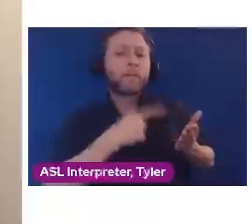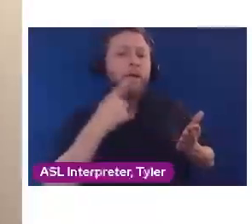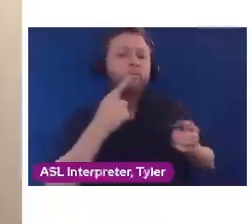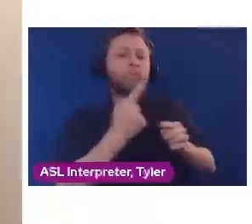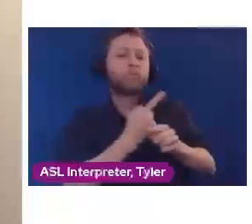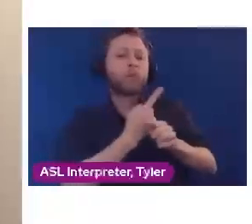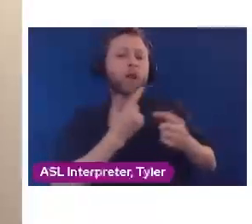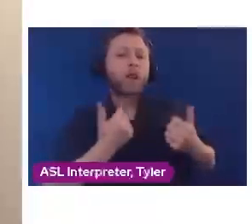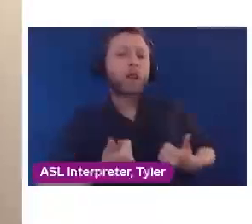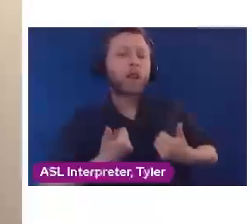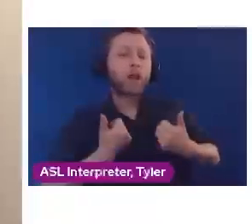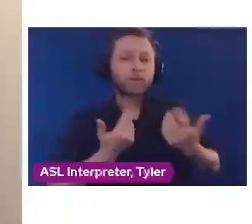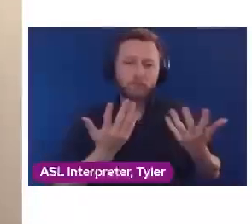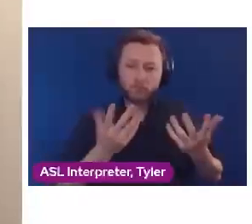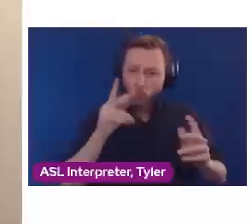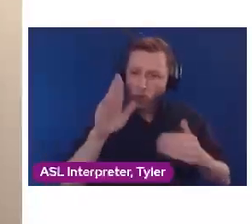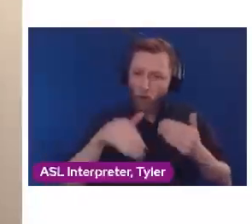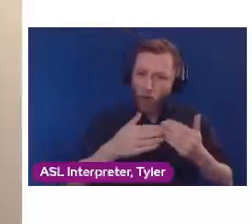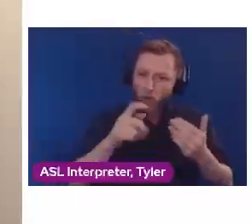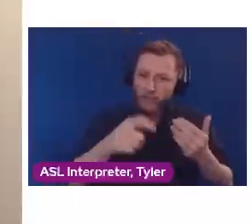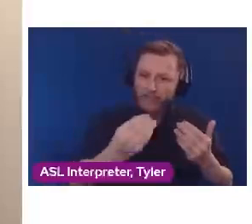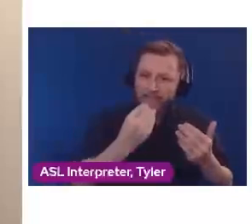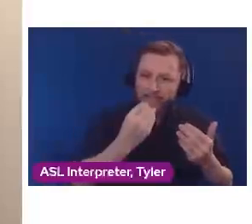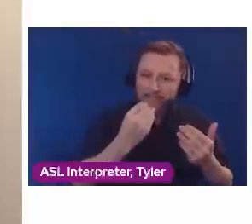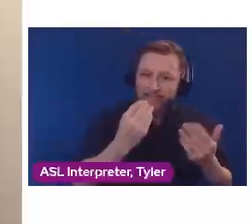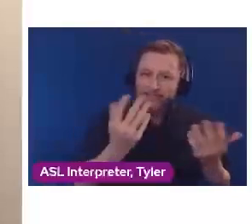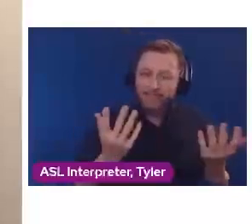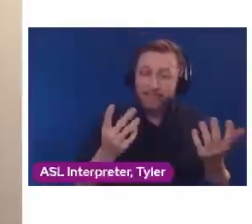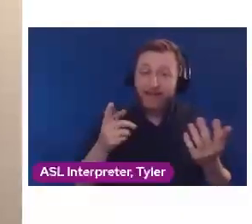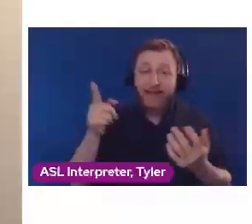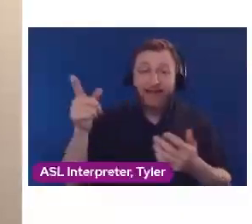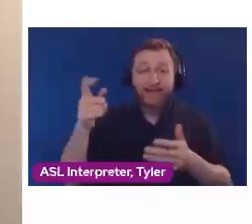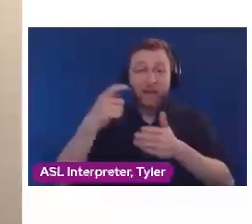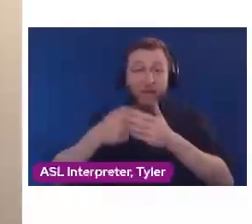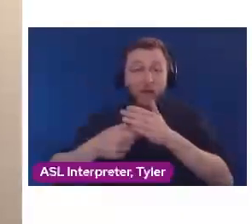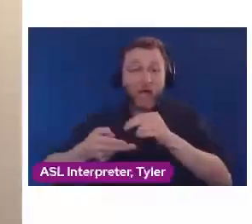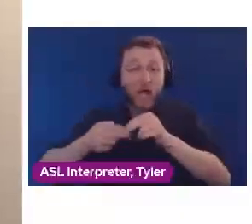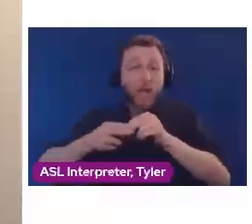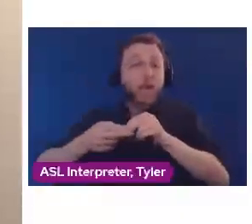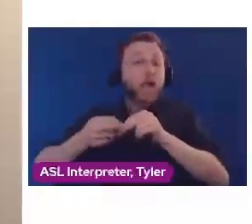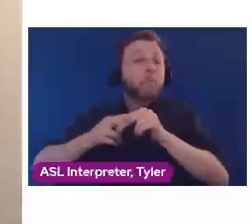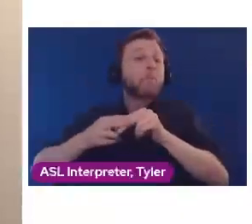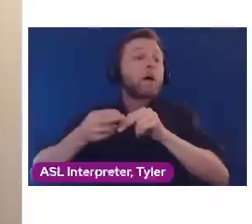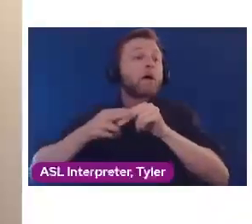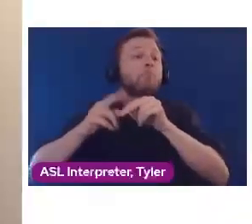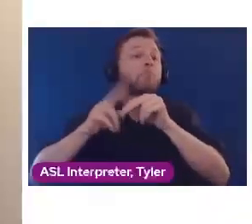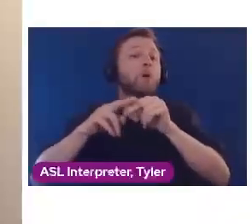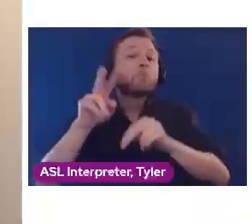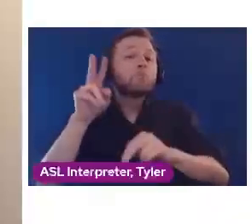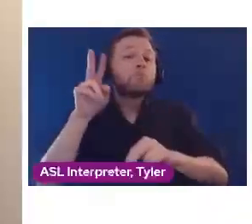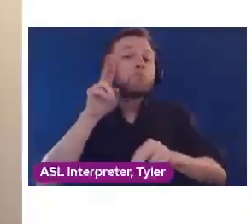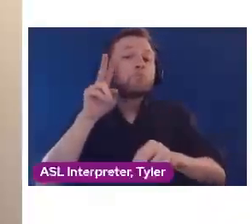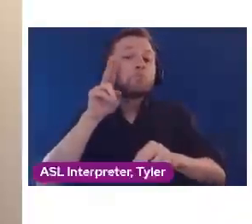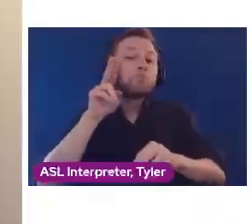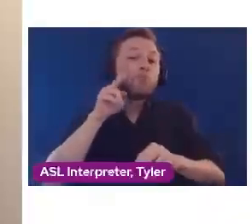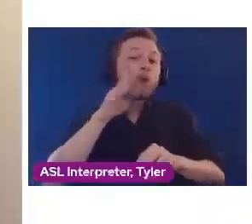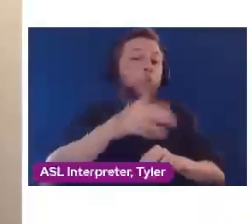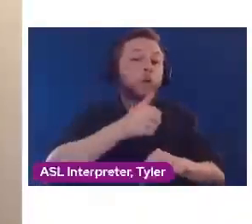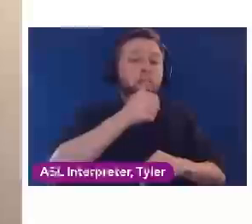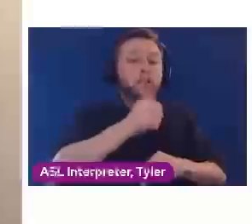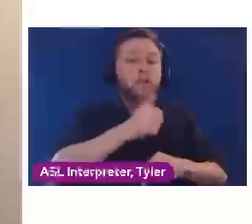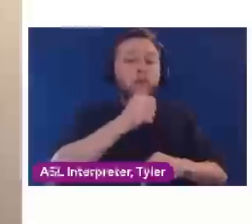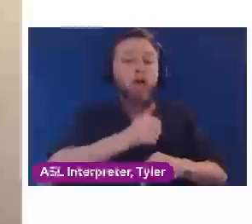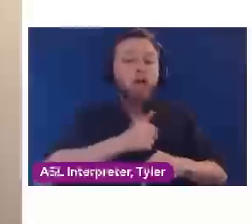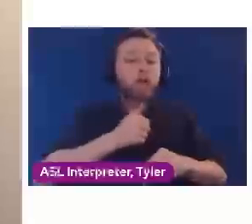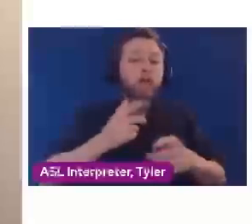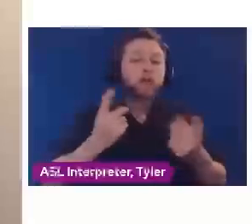to feed ourselves. And they're raising their prices so high just to try to figure out how much they can just